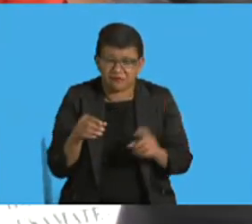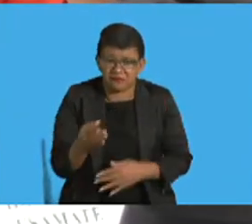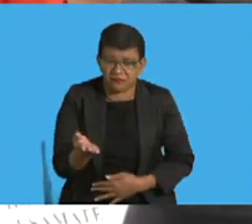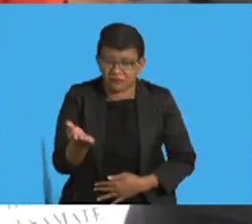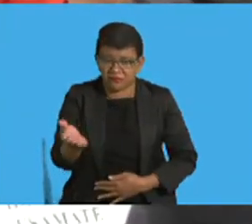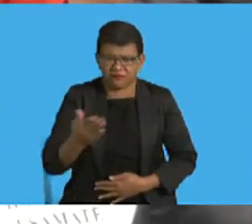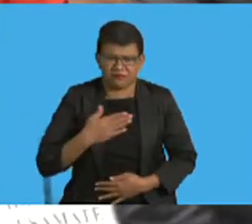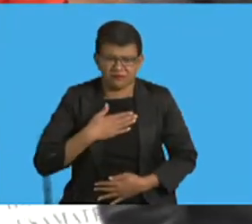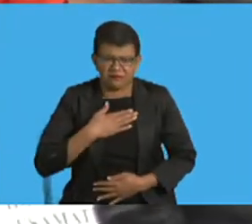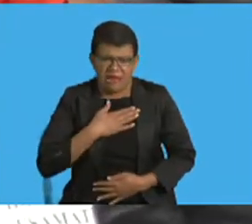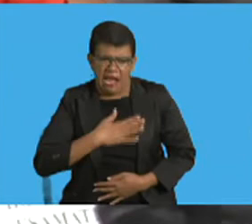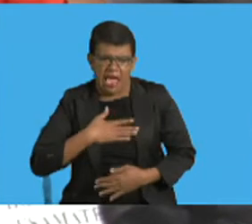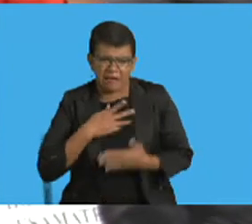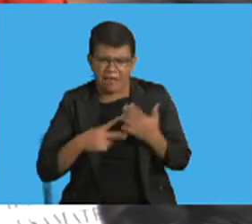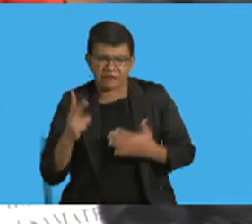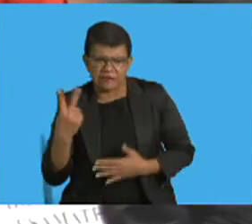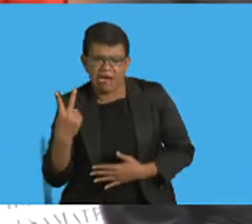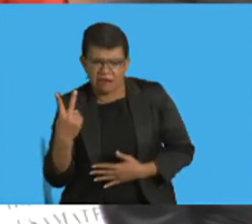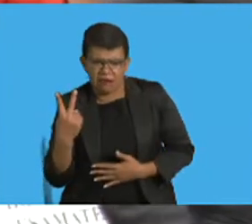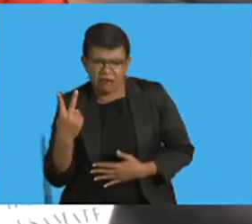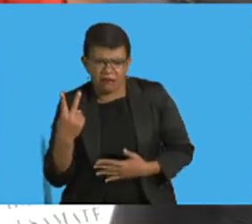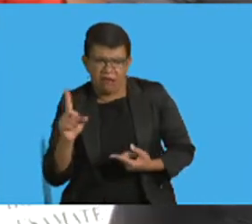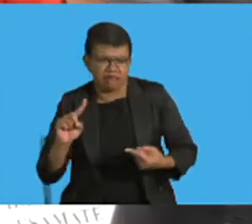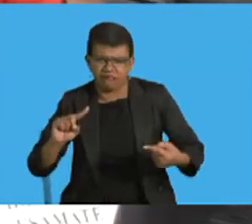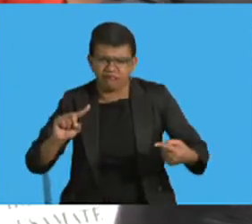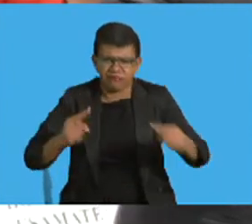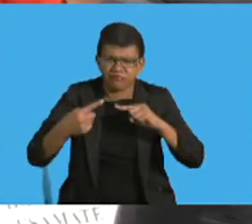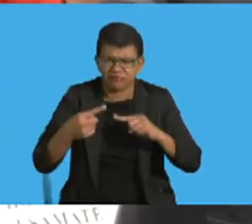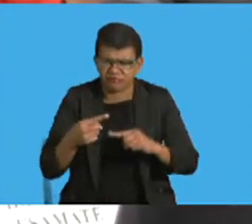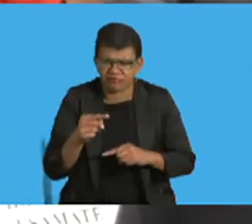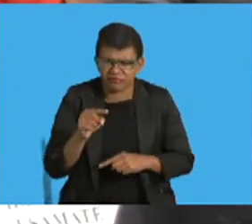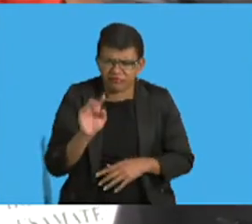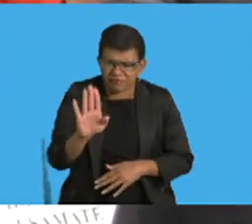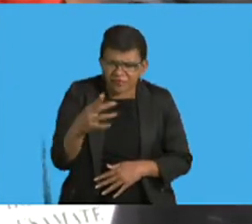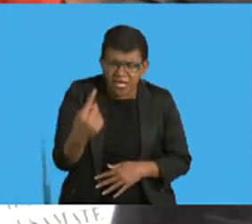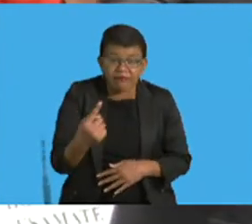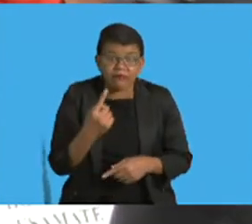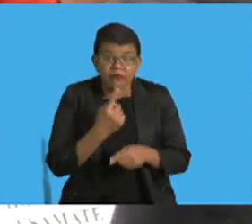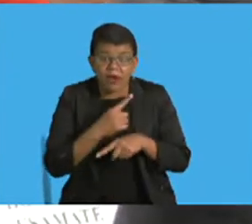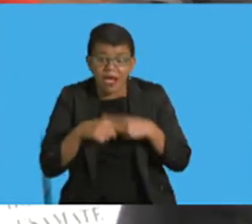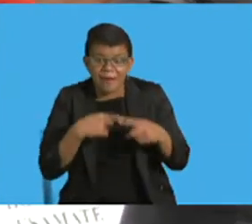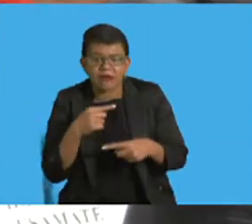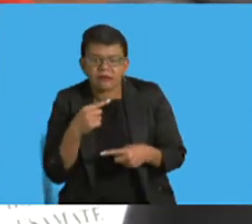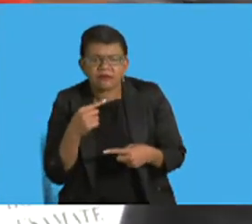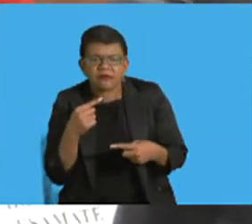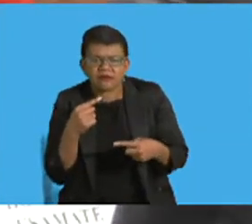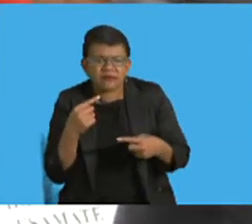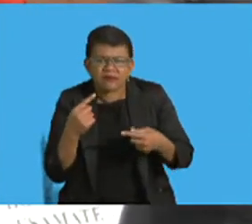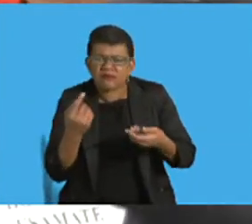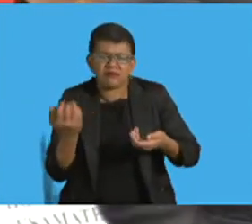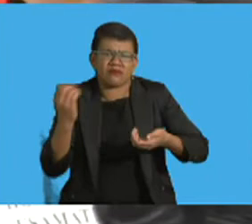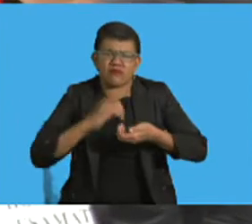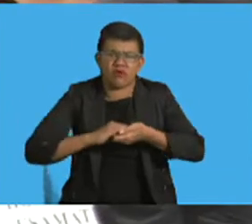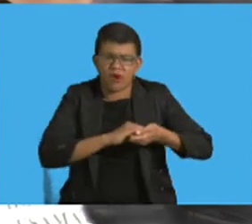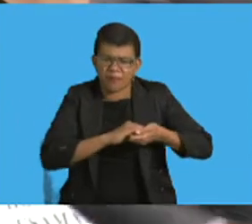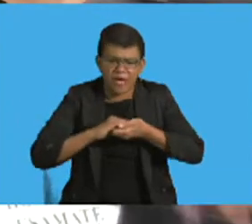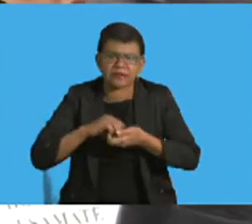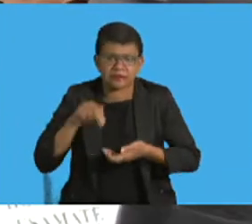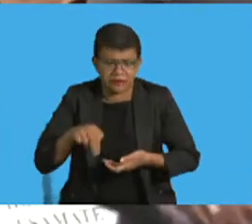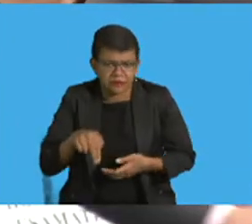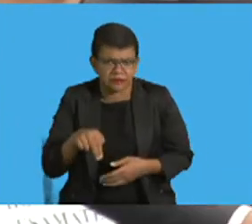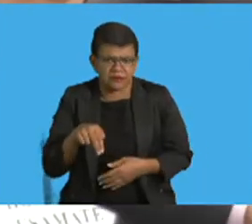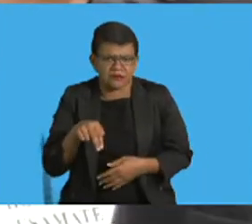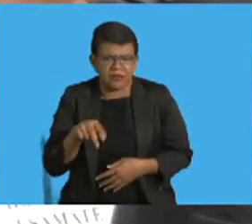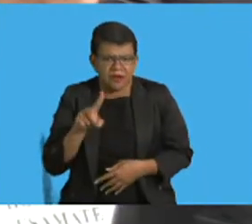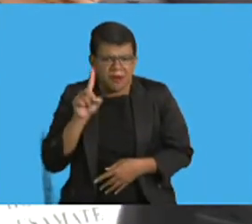second half I found that you contradicted yourself. Because you talked about reconciliation, the need to do it, and this is our way to do it, but then in the next